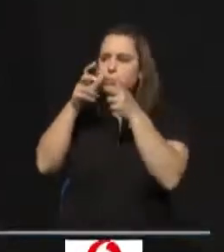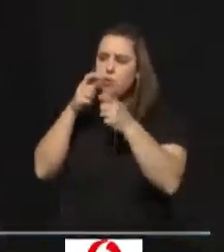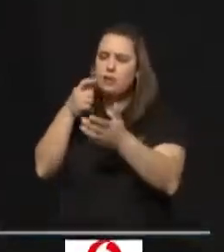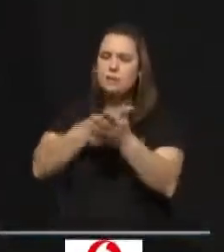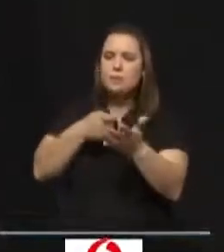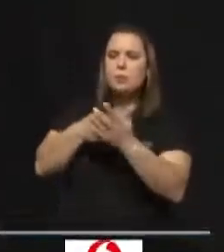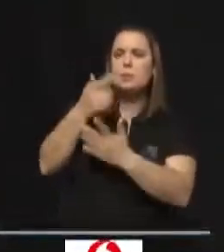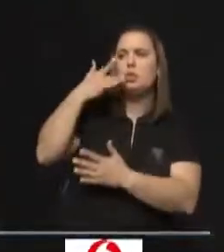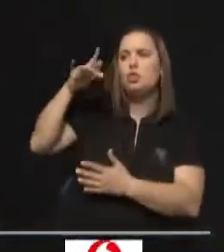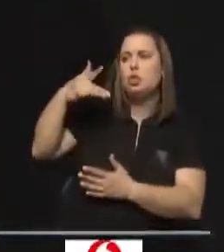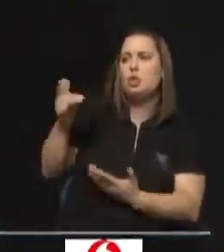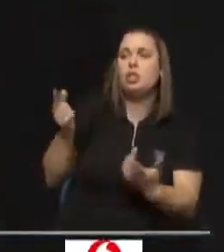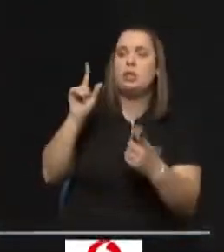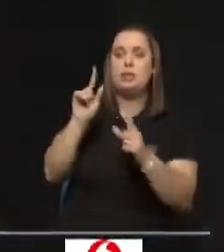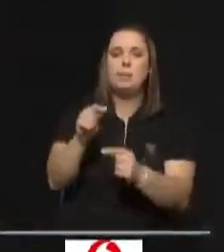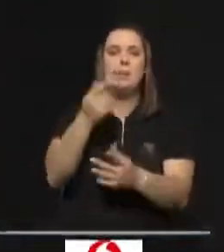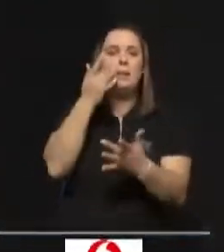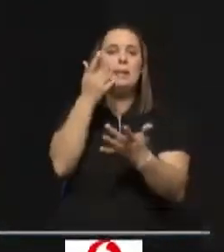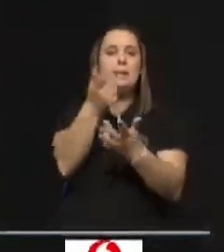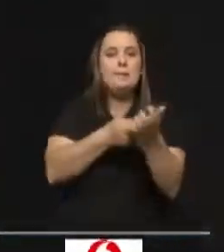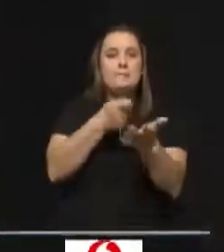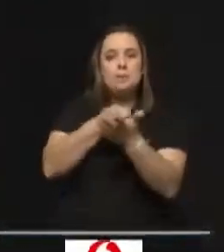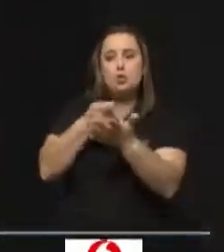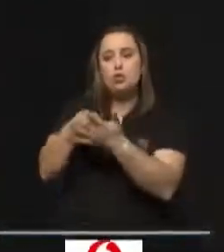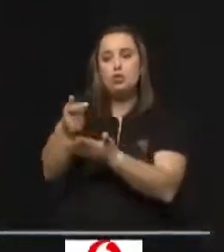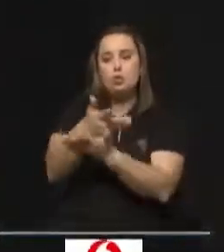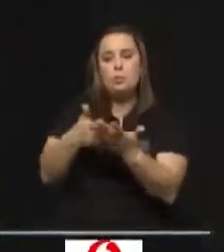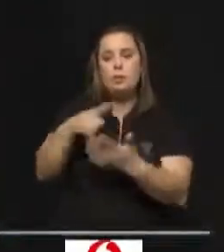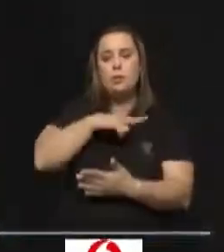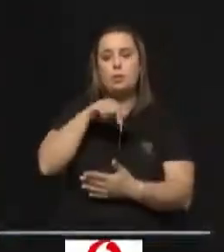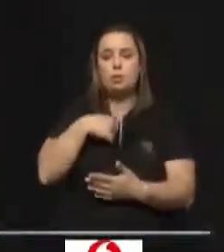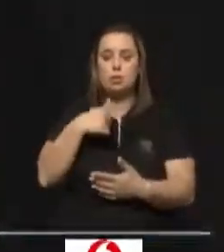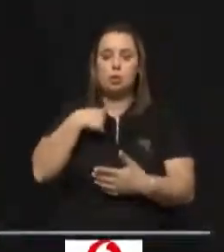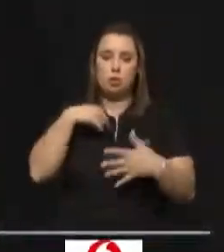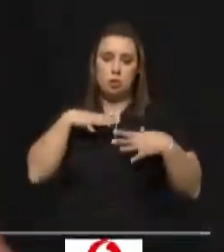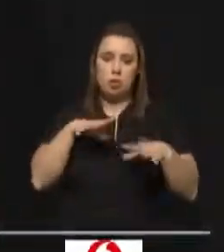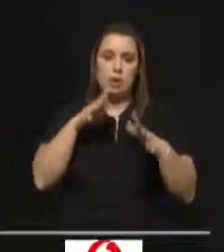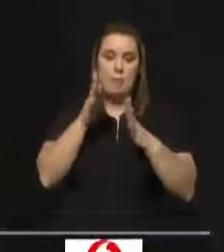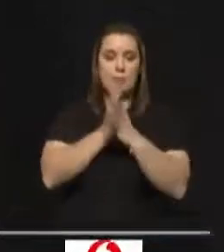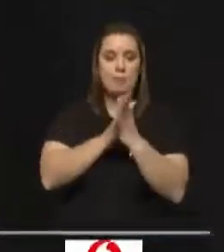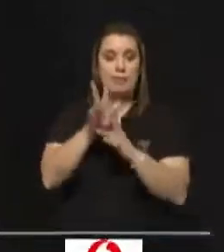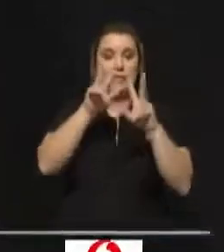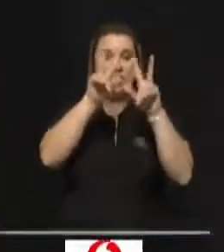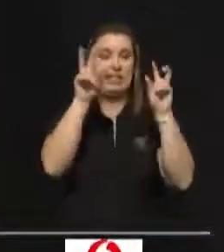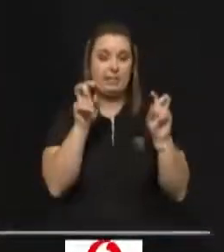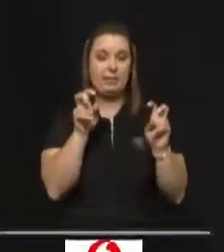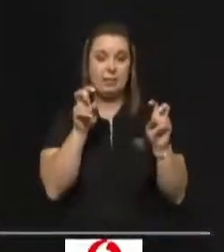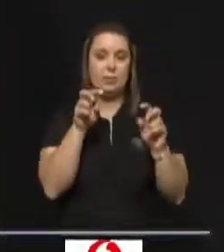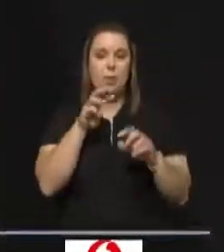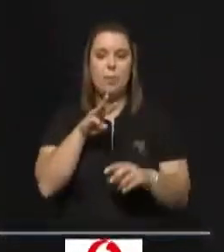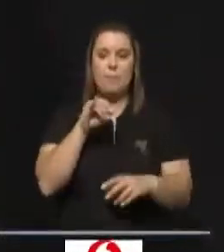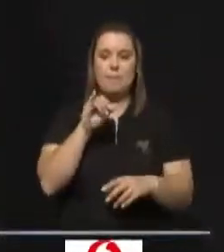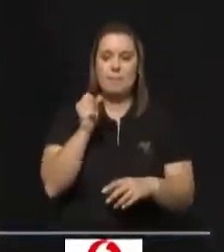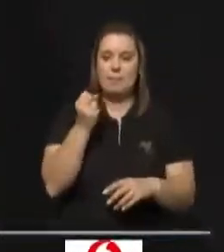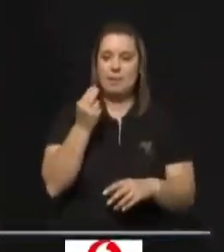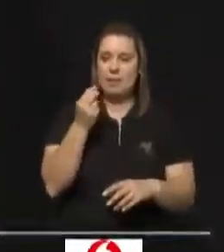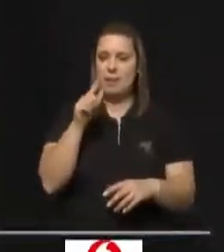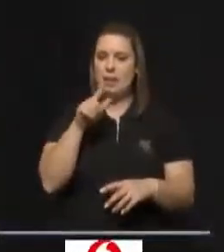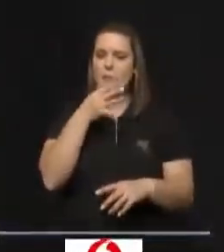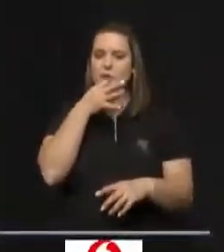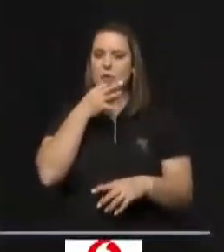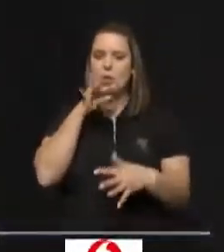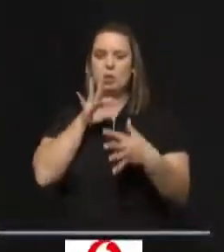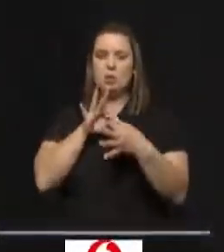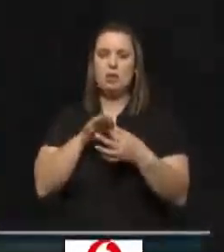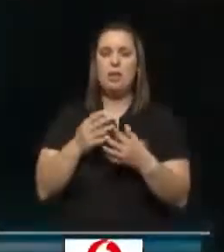investment, foreign investment capacity and investing in our markets. So now I would like to look at